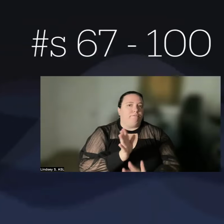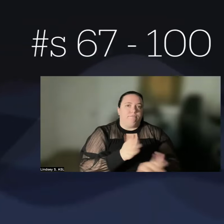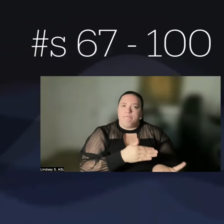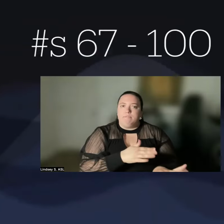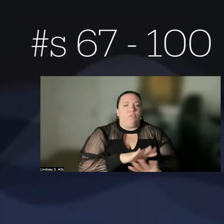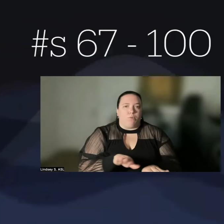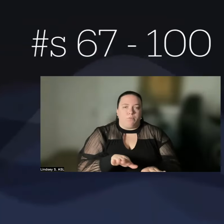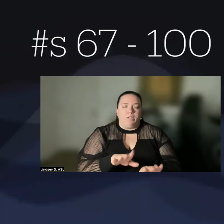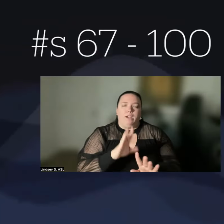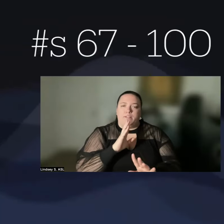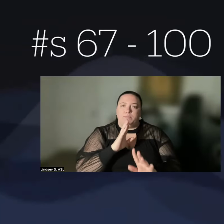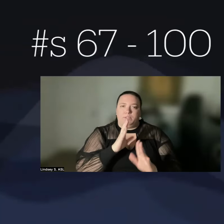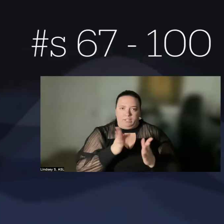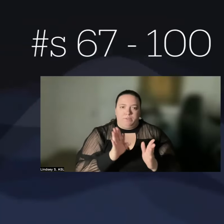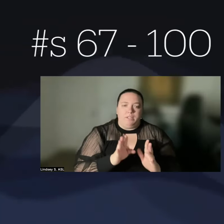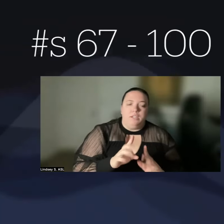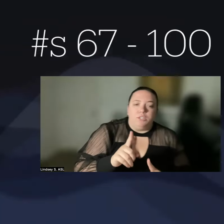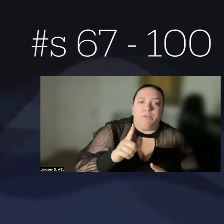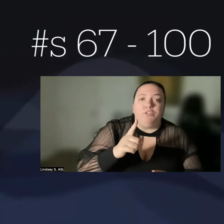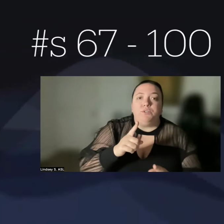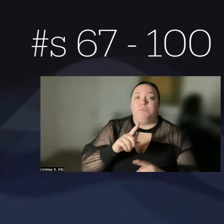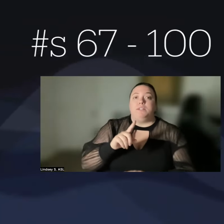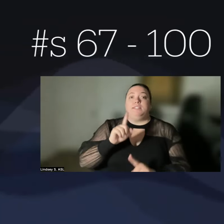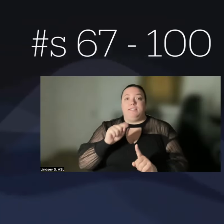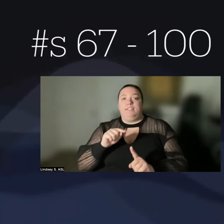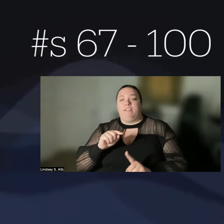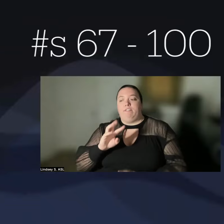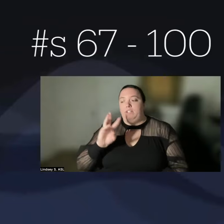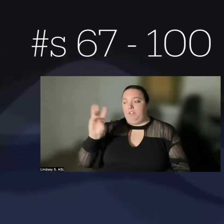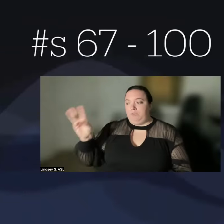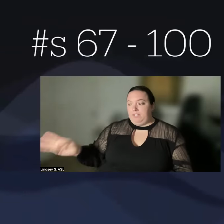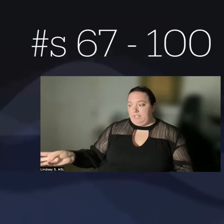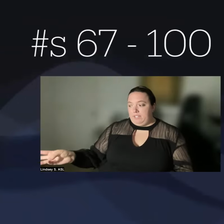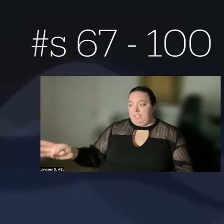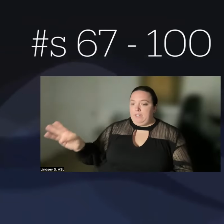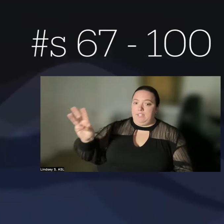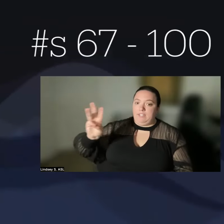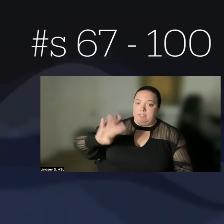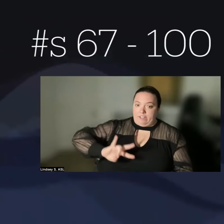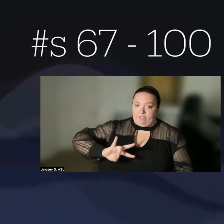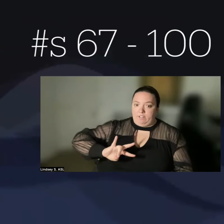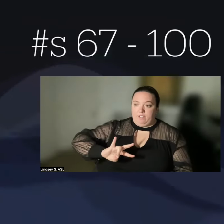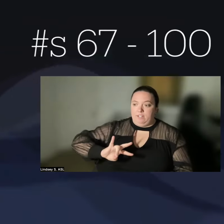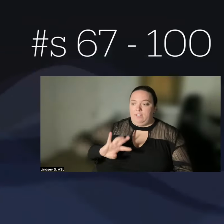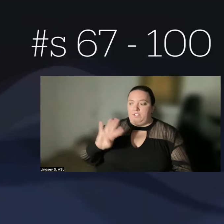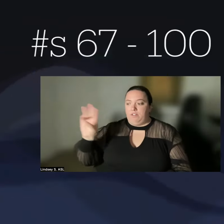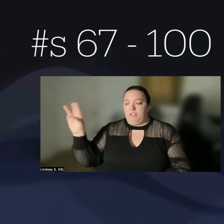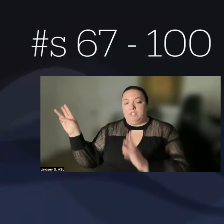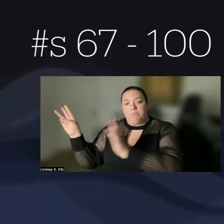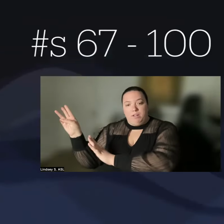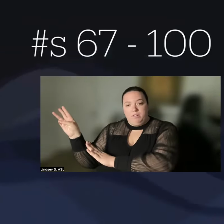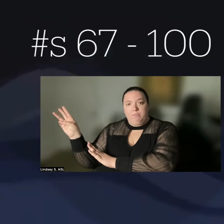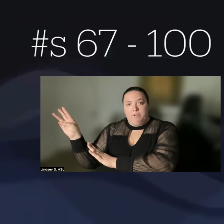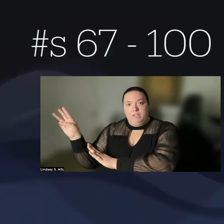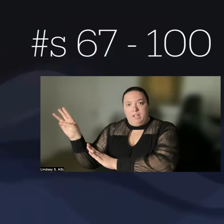5, normal, and we'll get to it. So when you do 67, you do 67. So